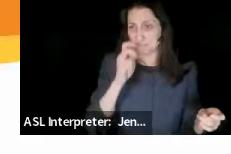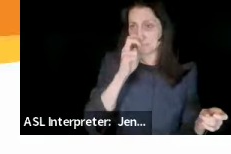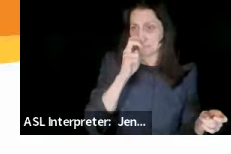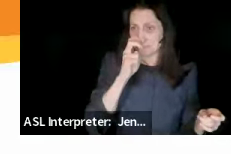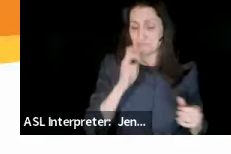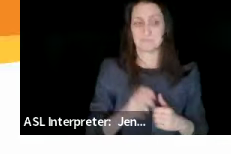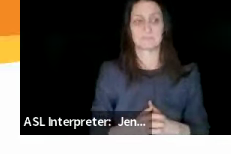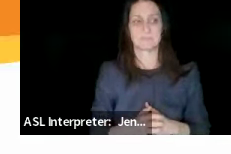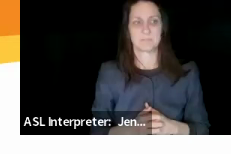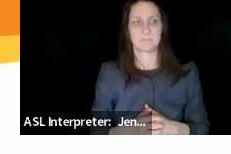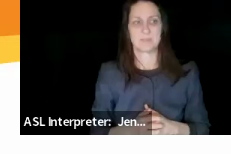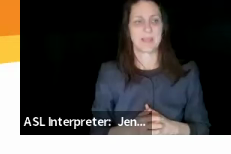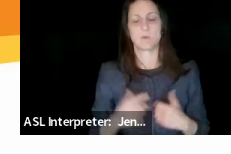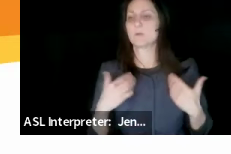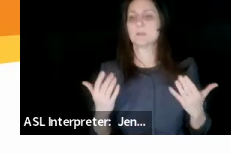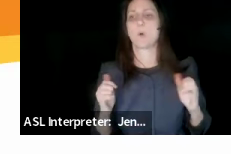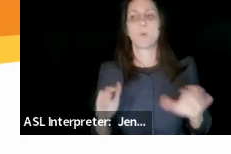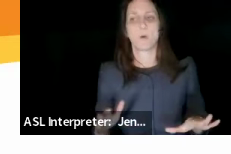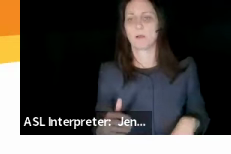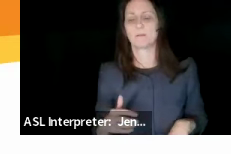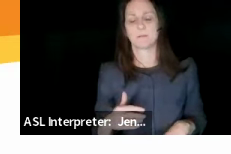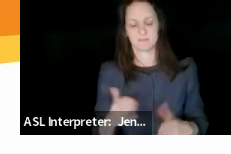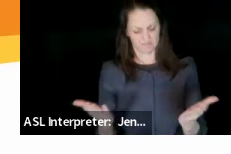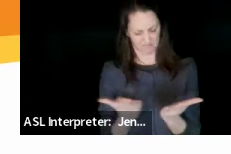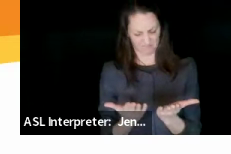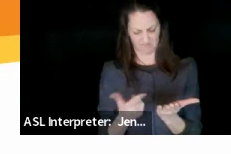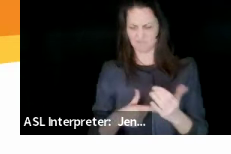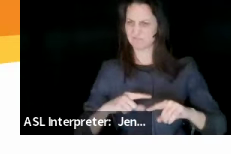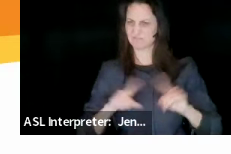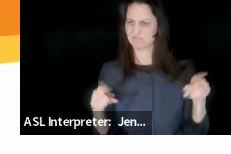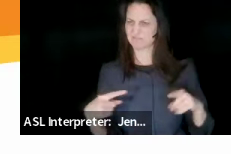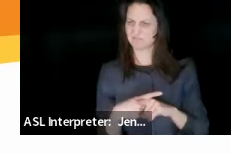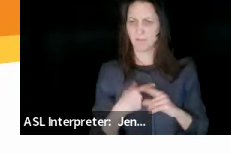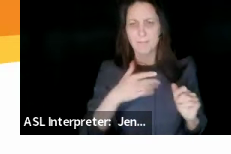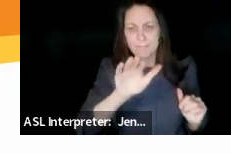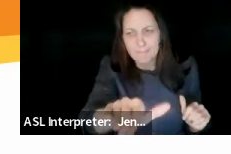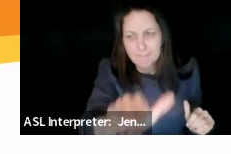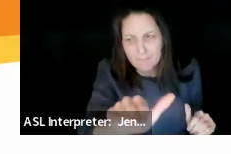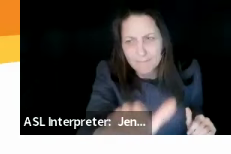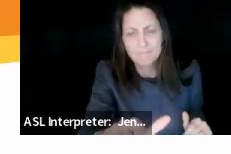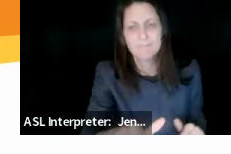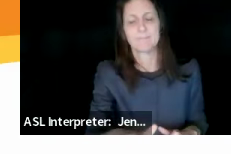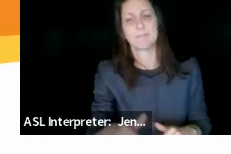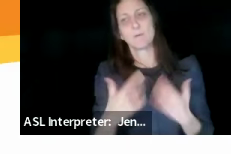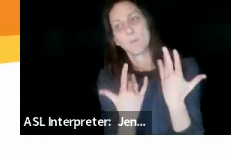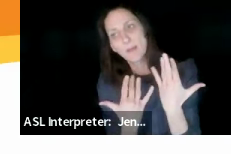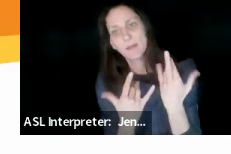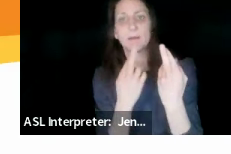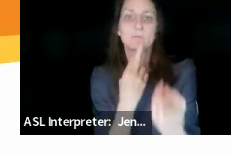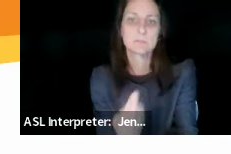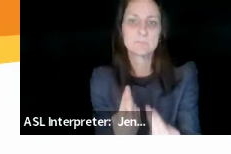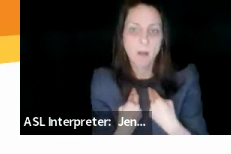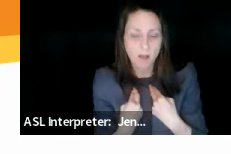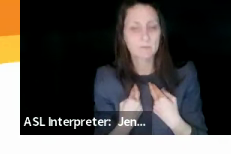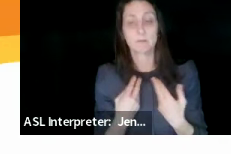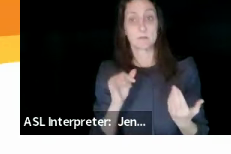downtime. So we have to reach back out to the grantees, wait for a response. By that time, someone already responds and their application moves